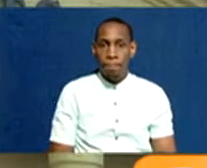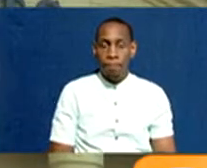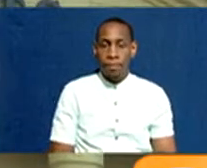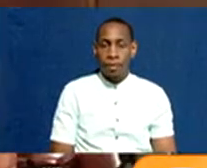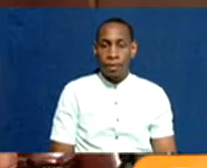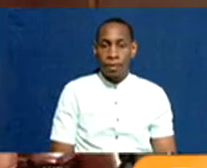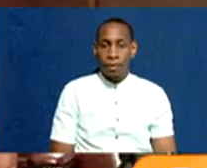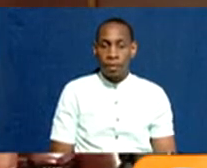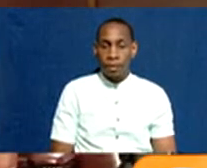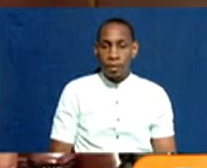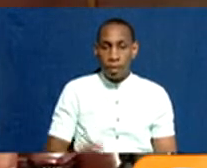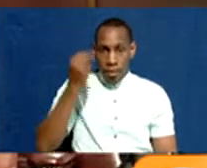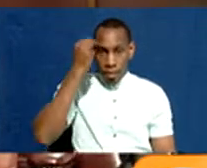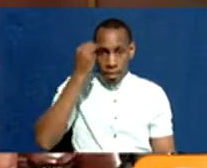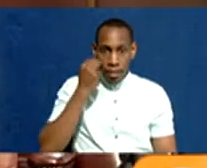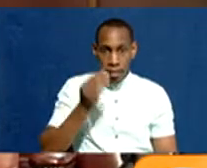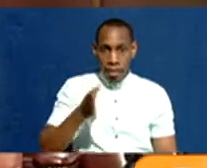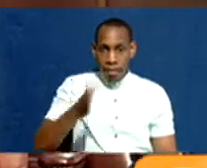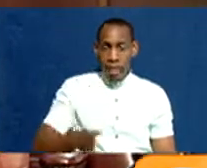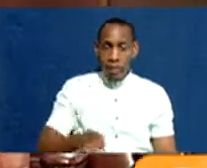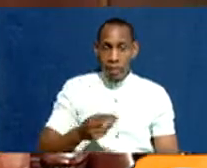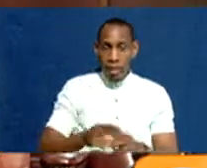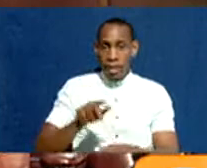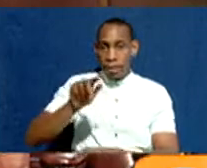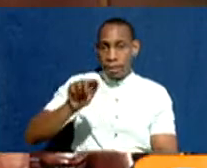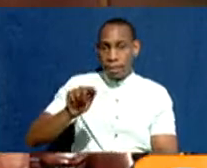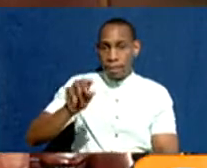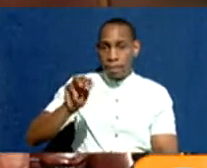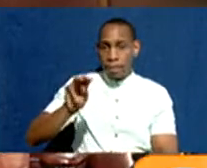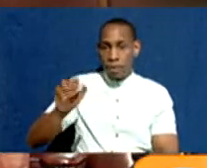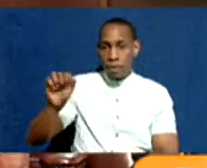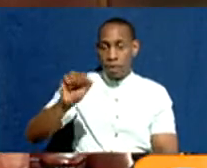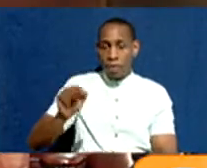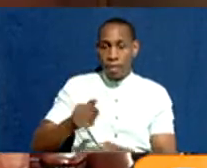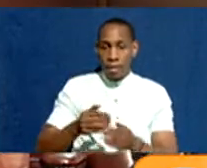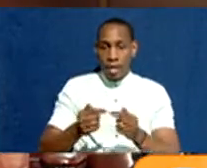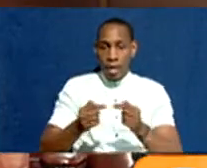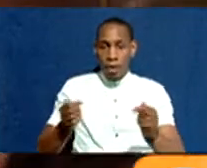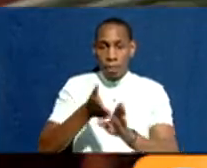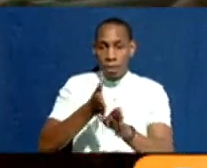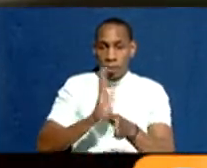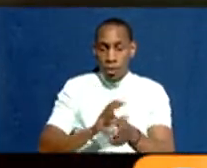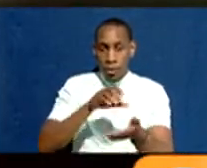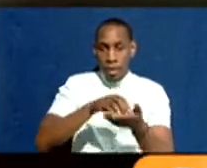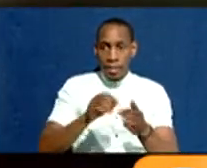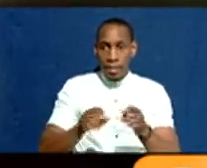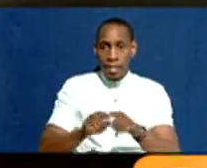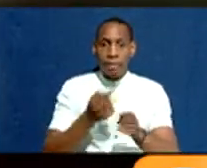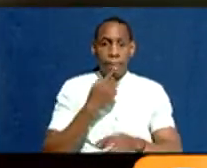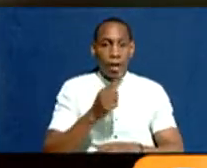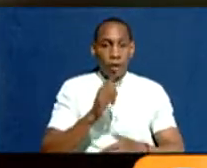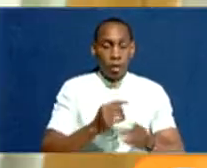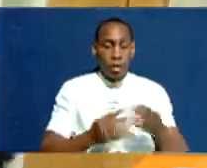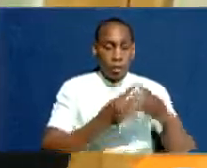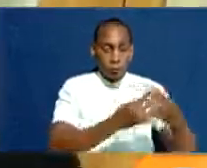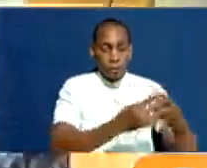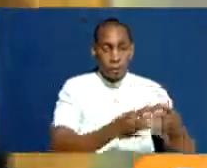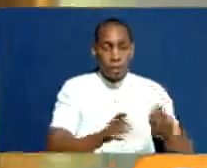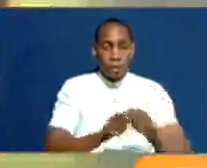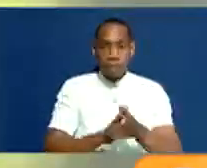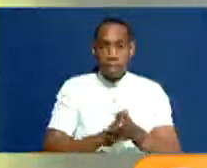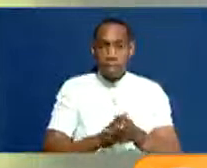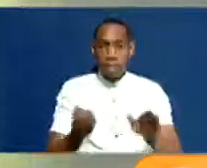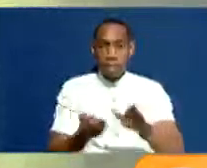Trial Magistrate Thomas Nzioki declined to grant the withdrawal and instead directed the prosecution to